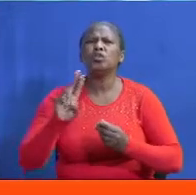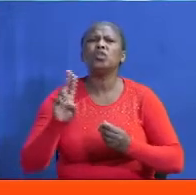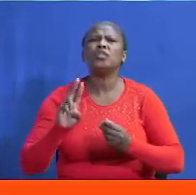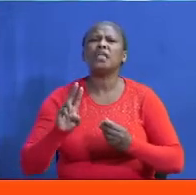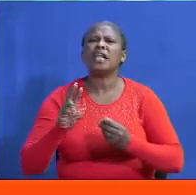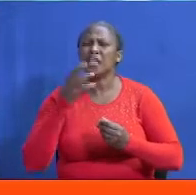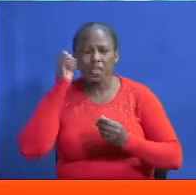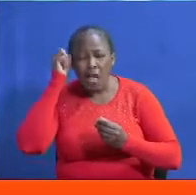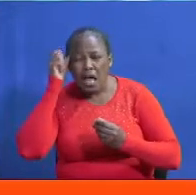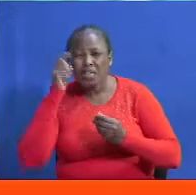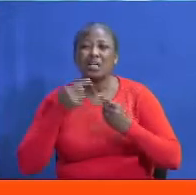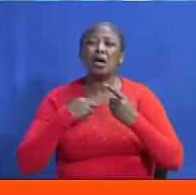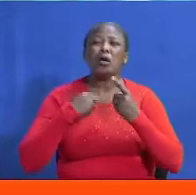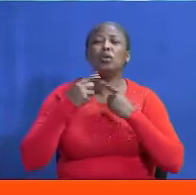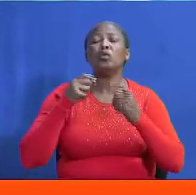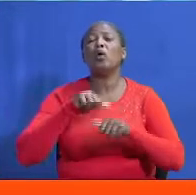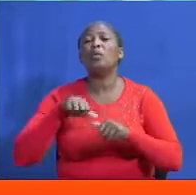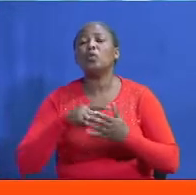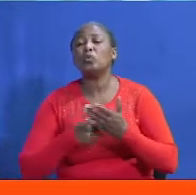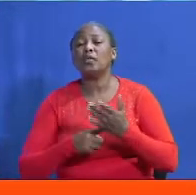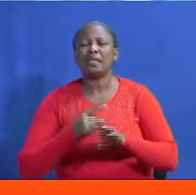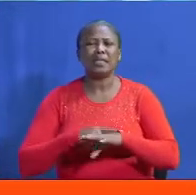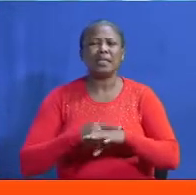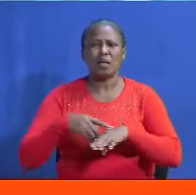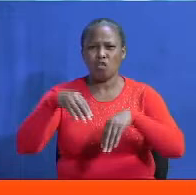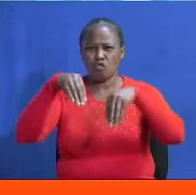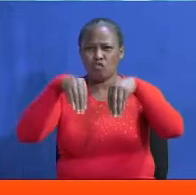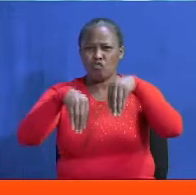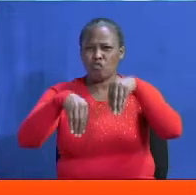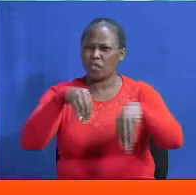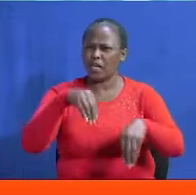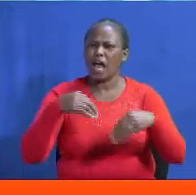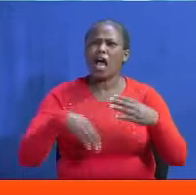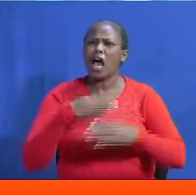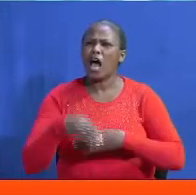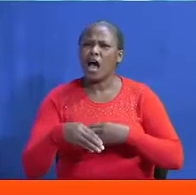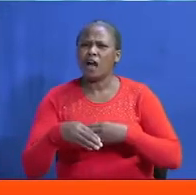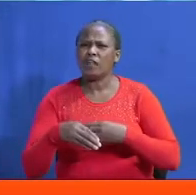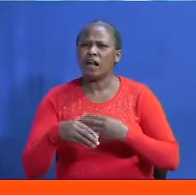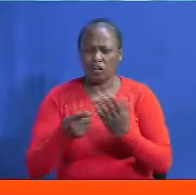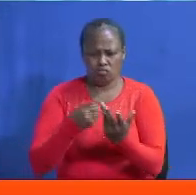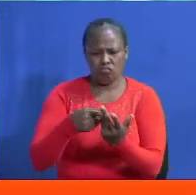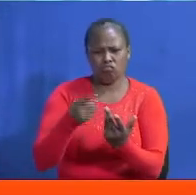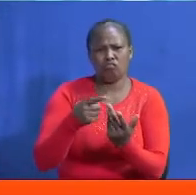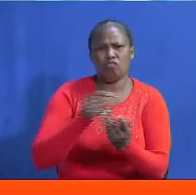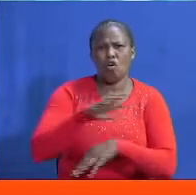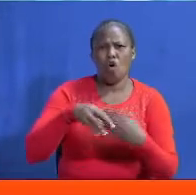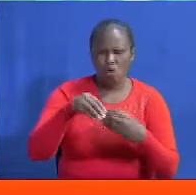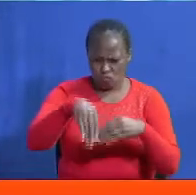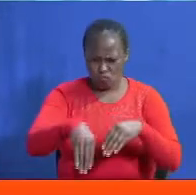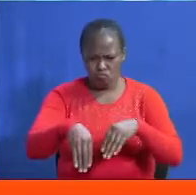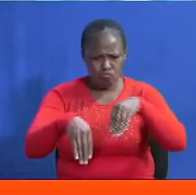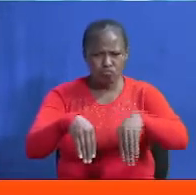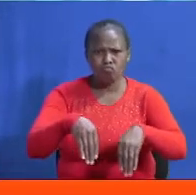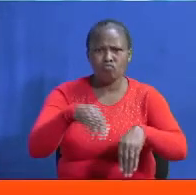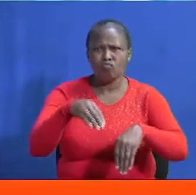talking about. During voting, after the votes have been counted, the